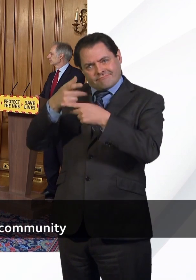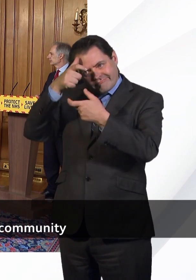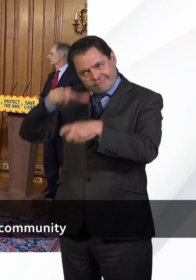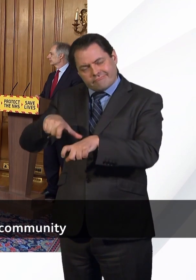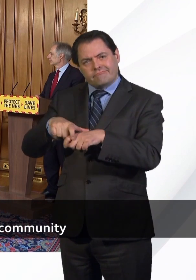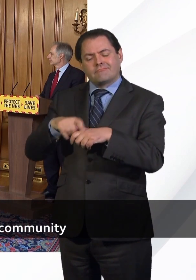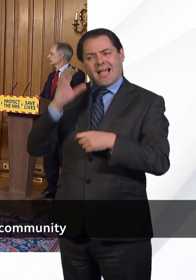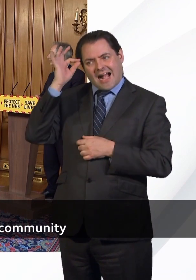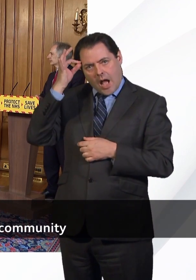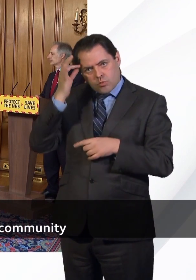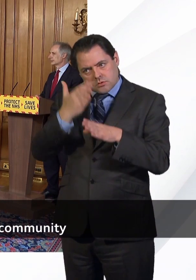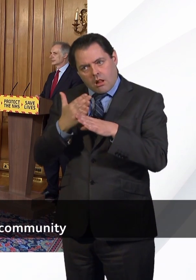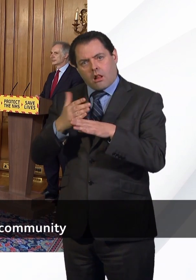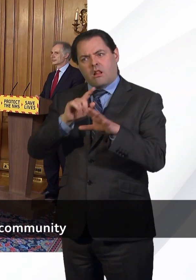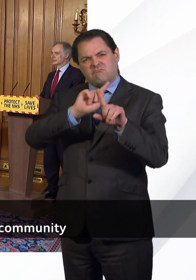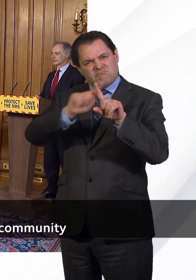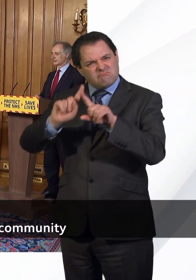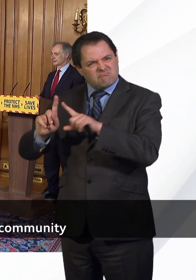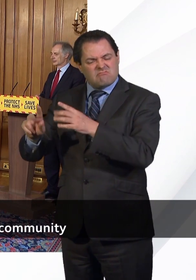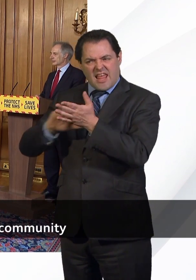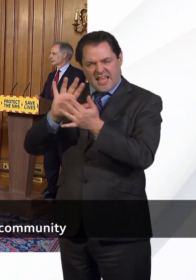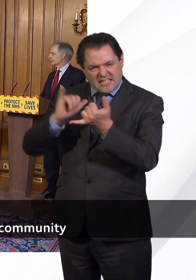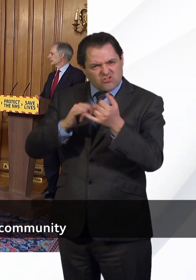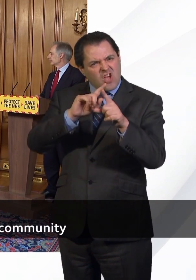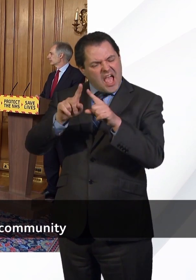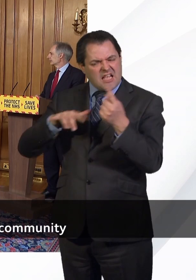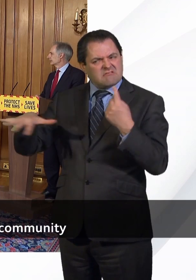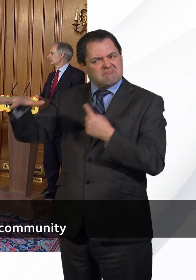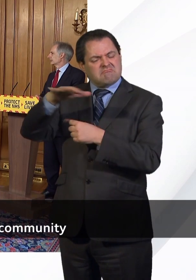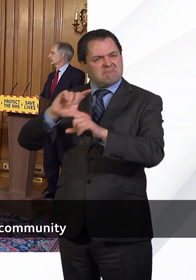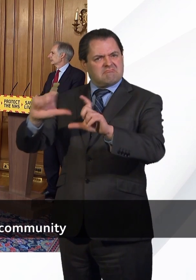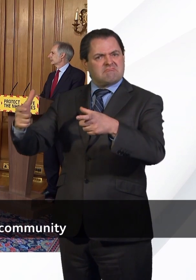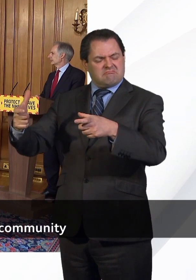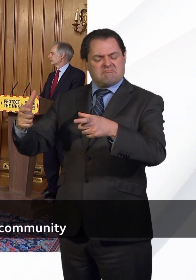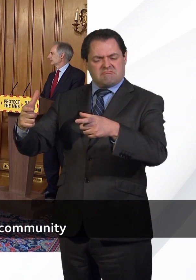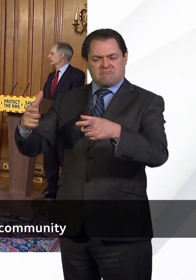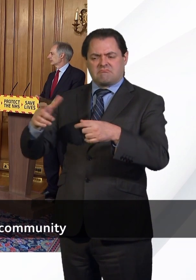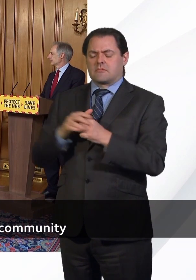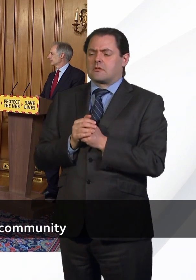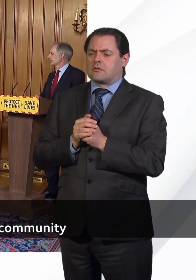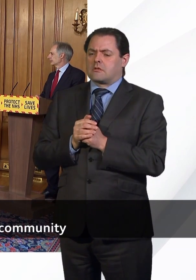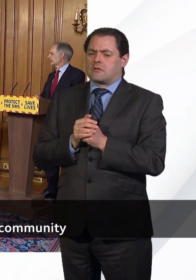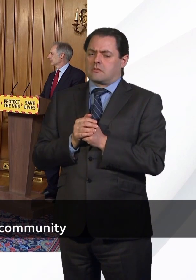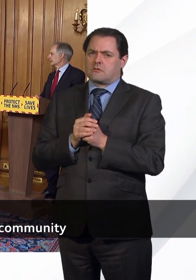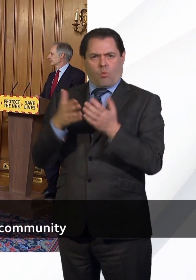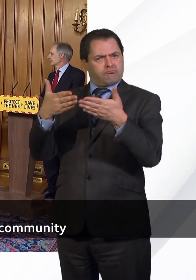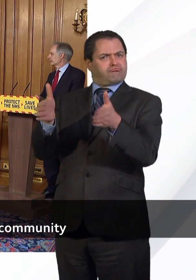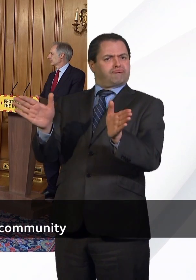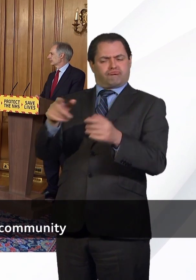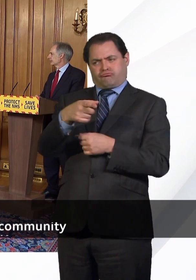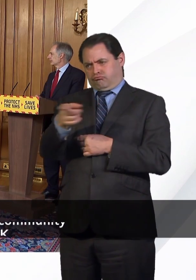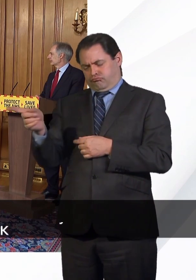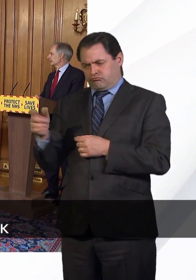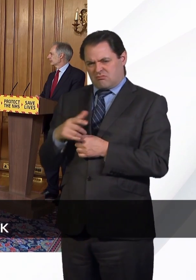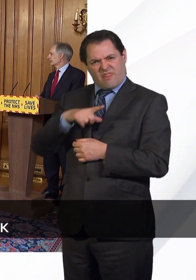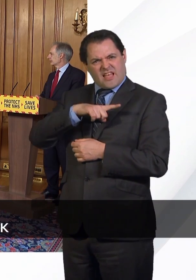for instance, and in the other services, right across the board, there are